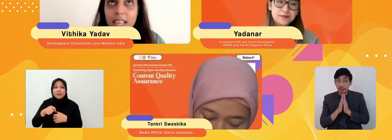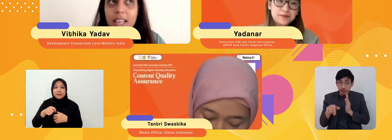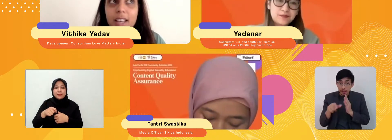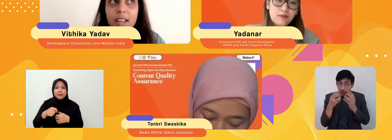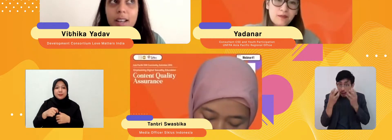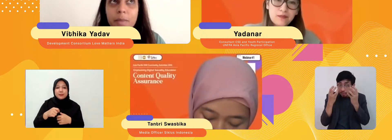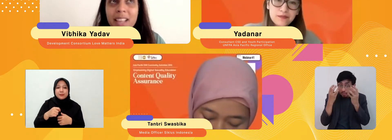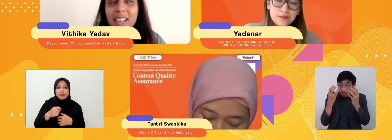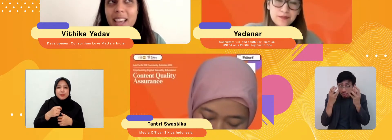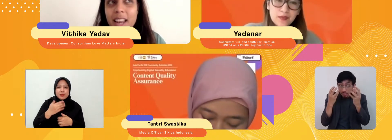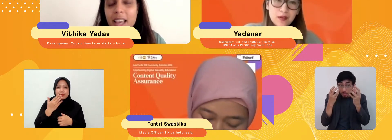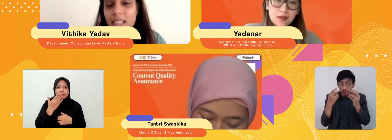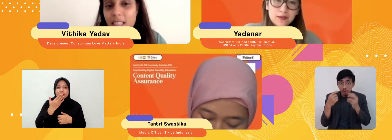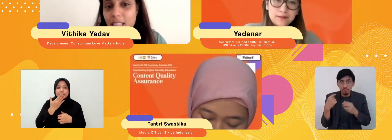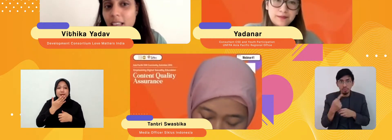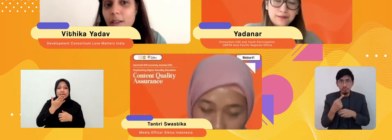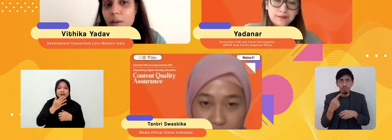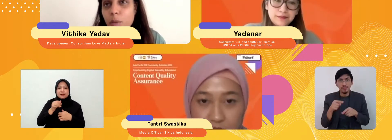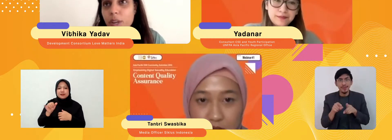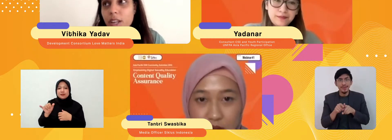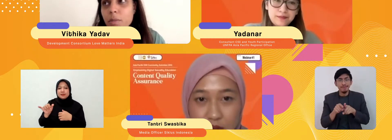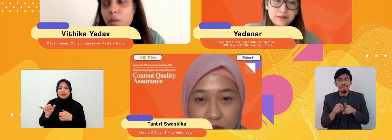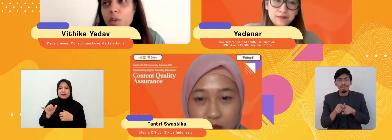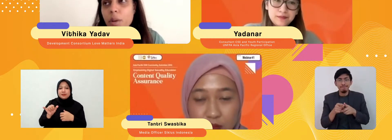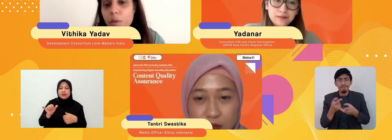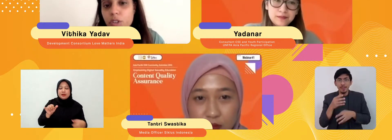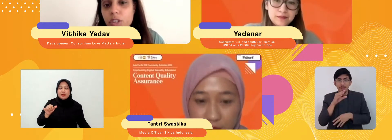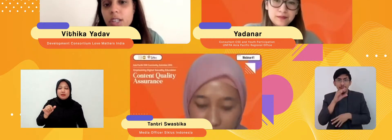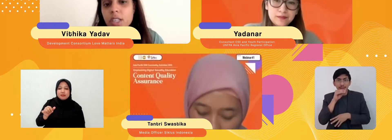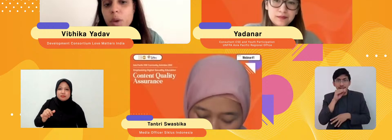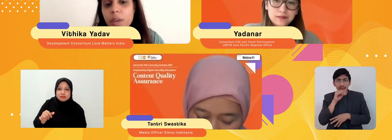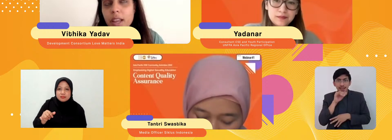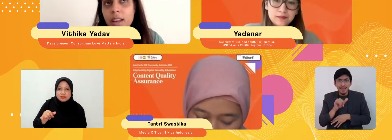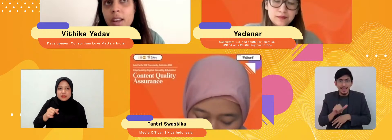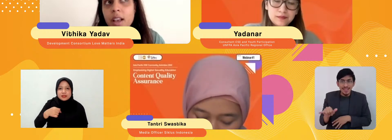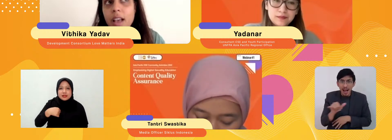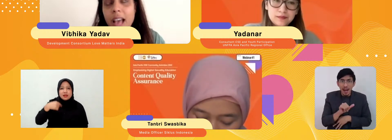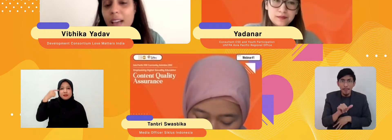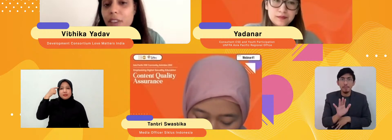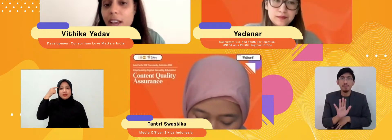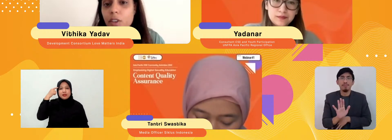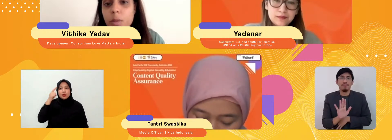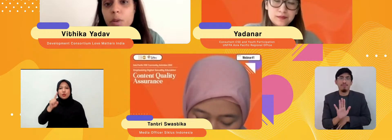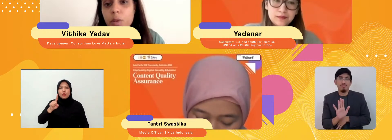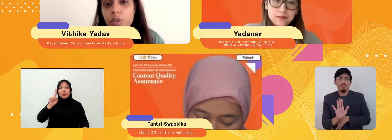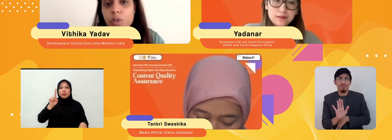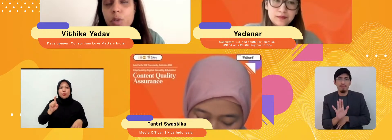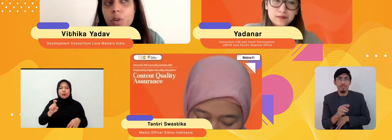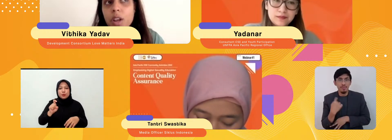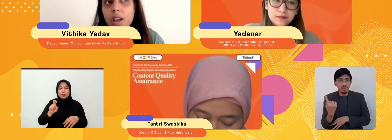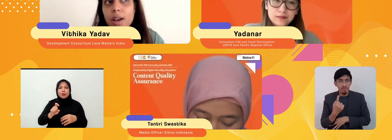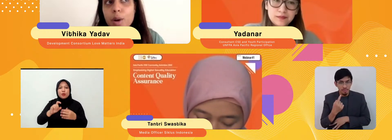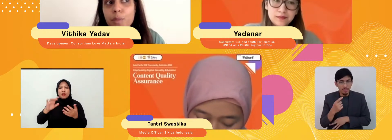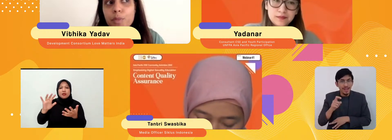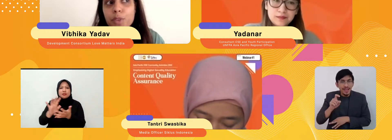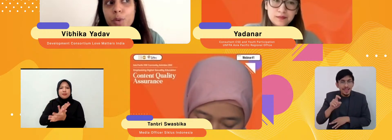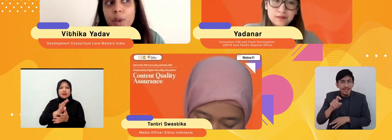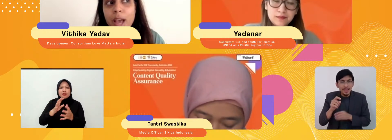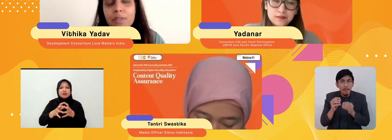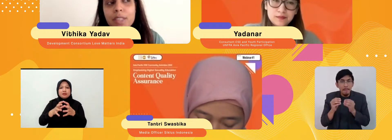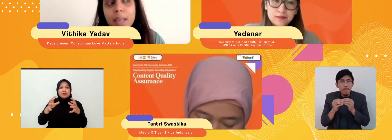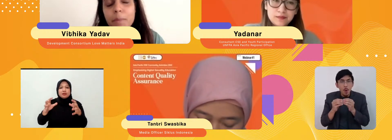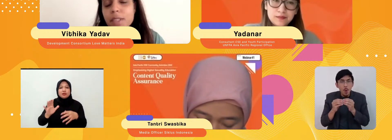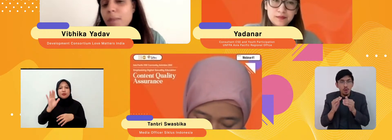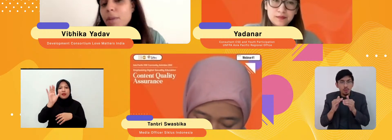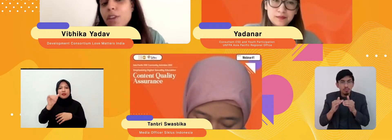I think and I think we need more opportunities where we can have dialogues, but also